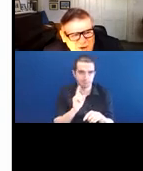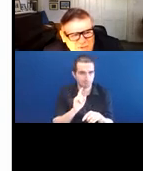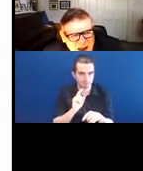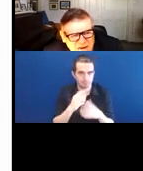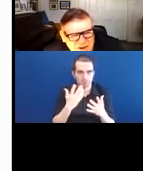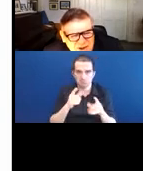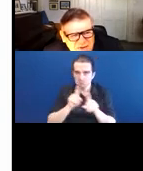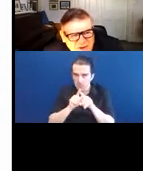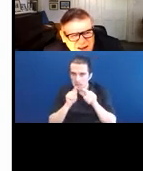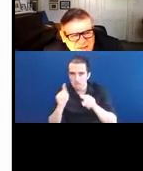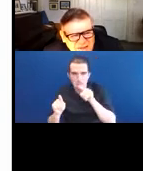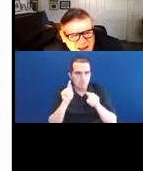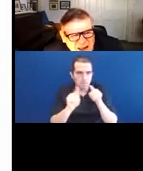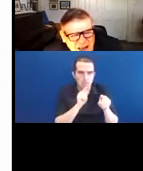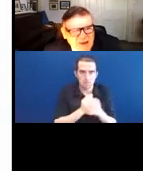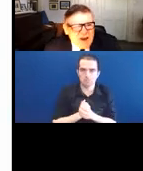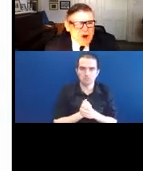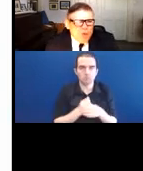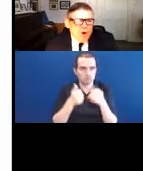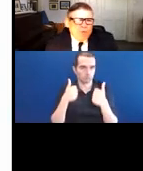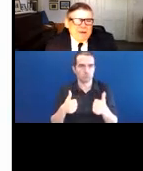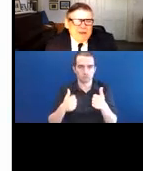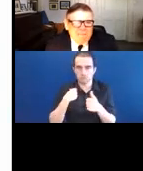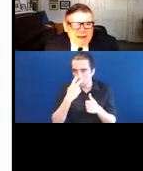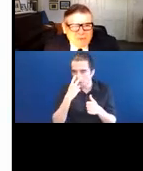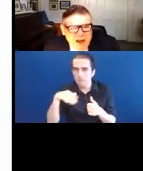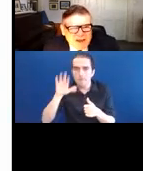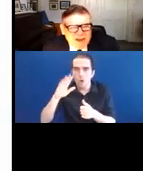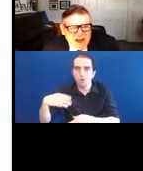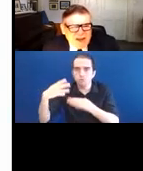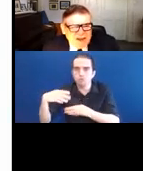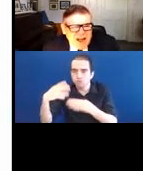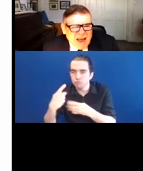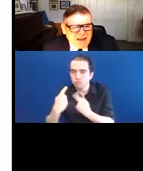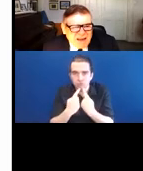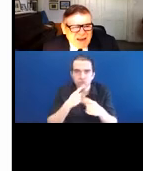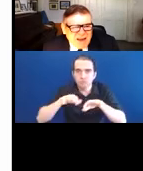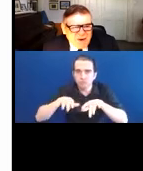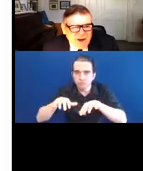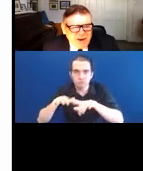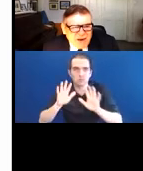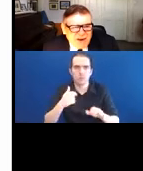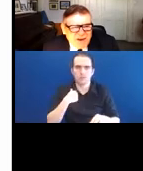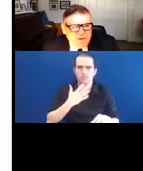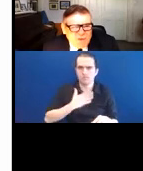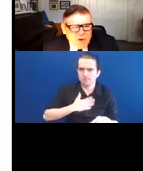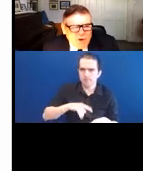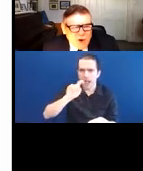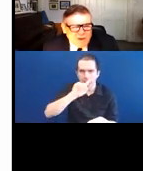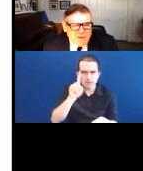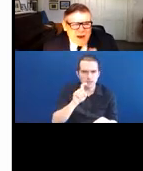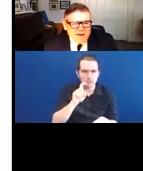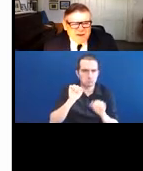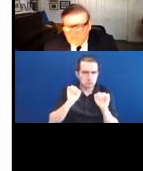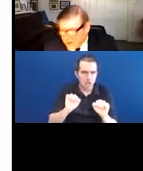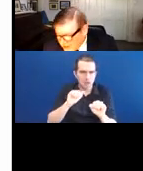of those barriers that you've identified, and what would be the best way to change that in your country? One